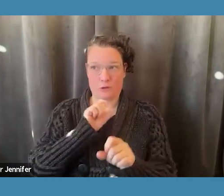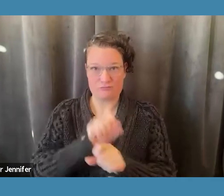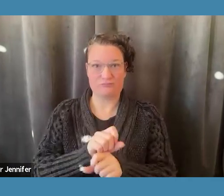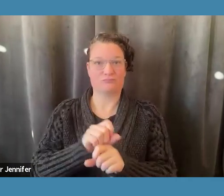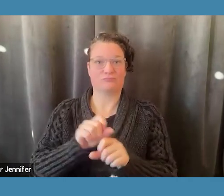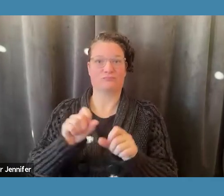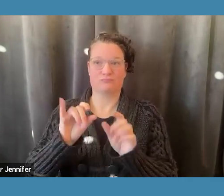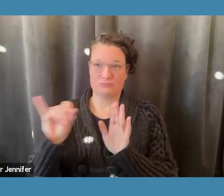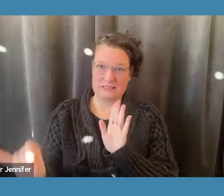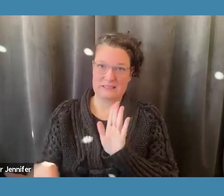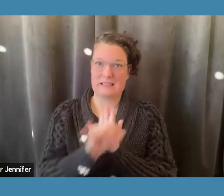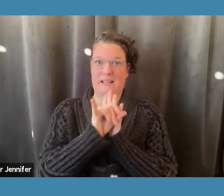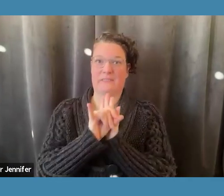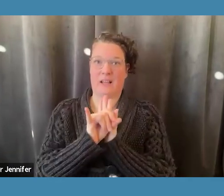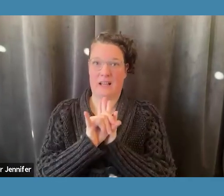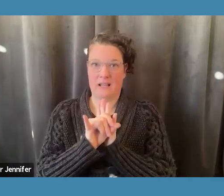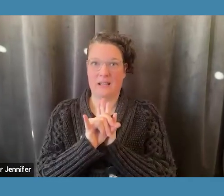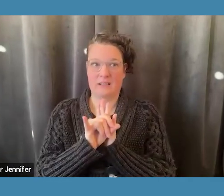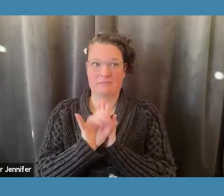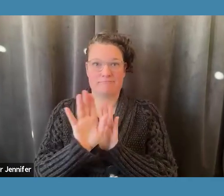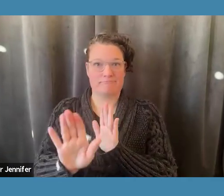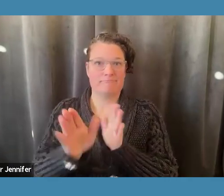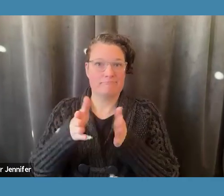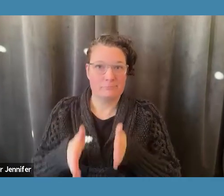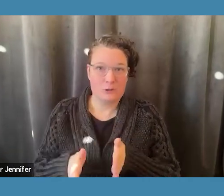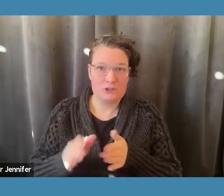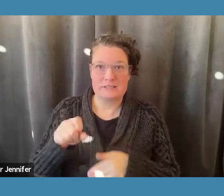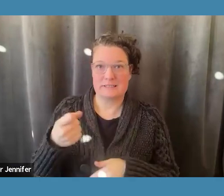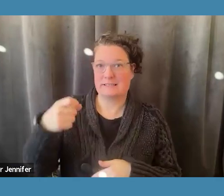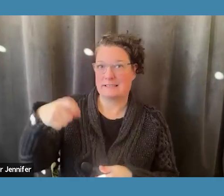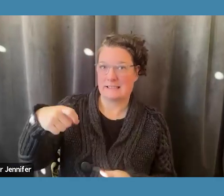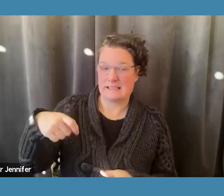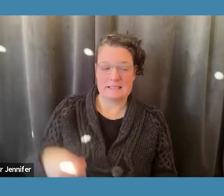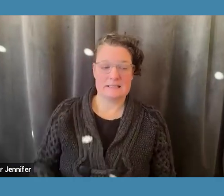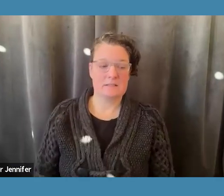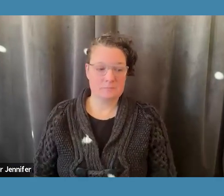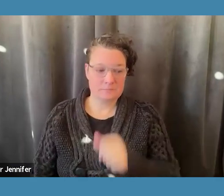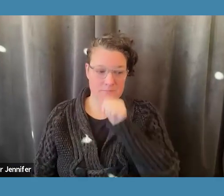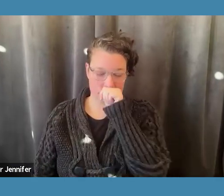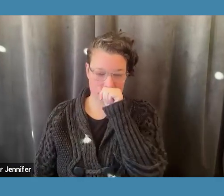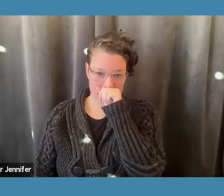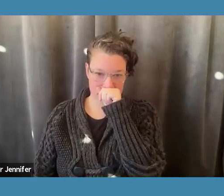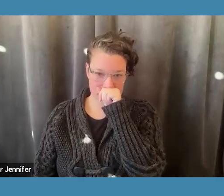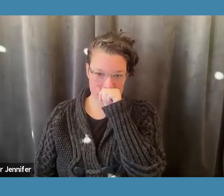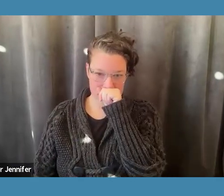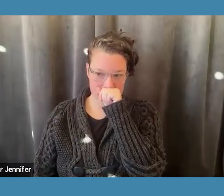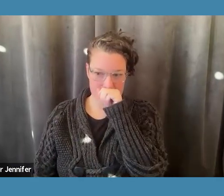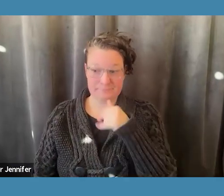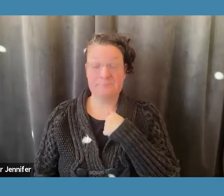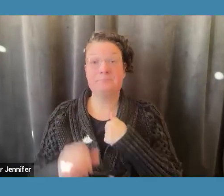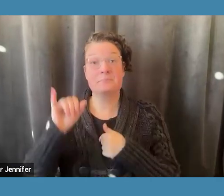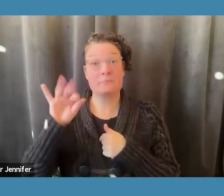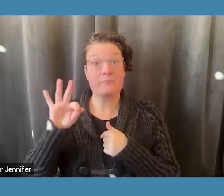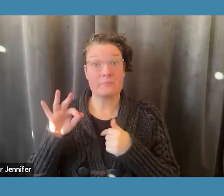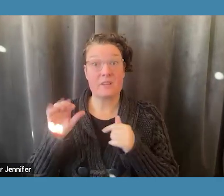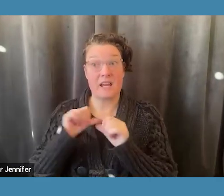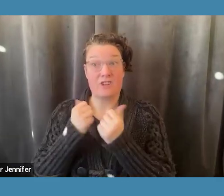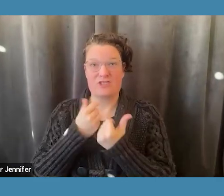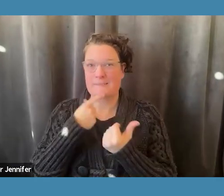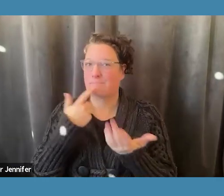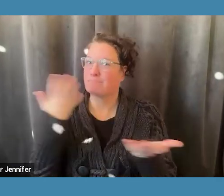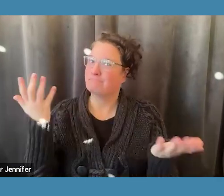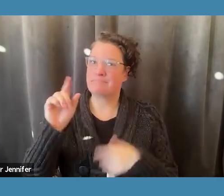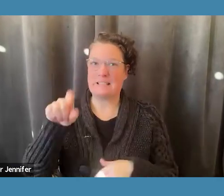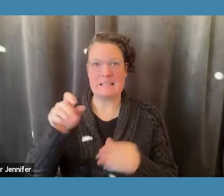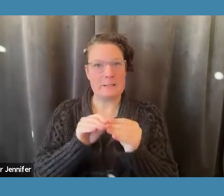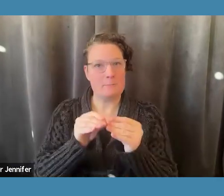definitively identify individual conditions or needs. So in the event that the agency says we need a comprehensive evaluation